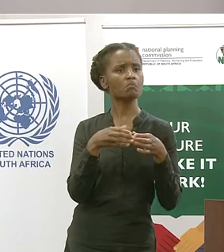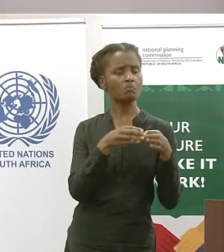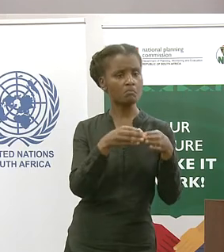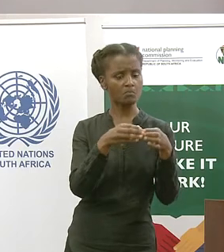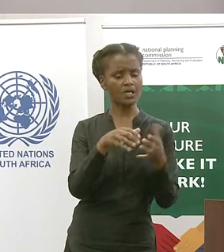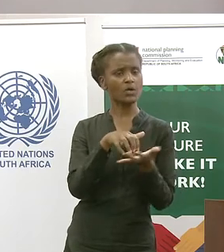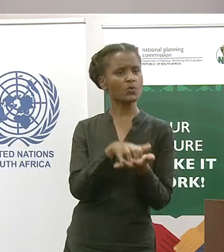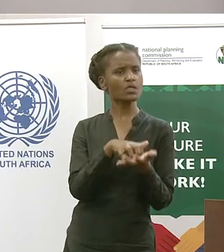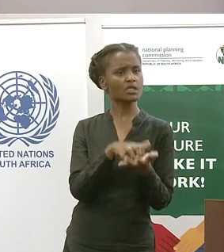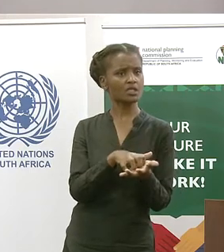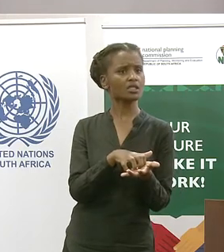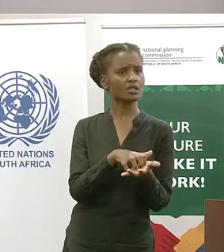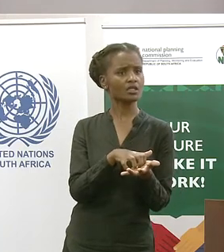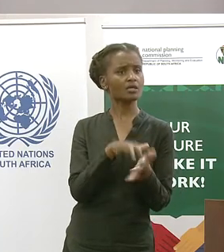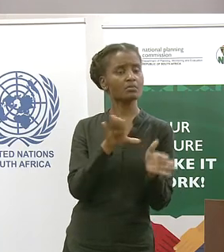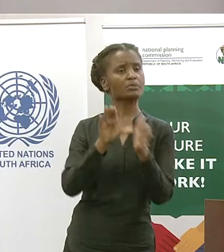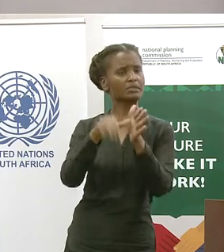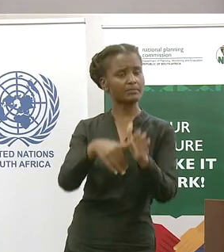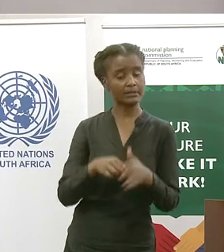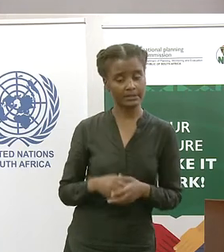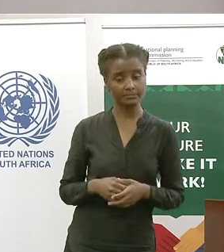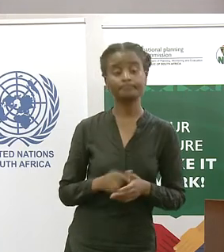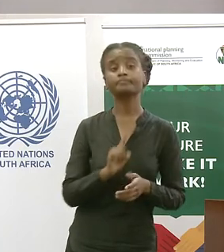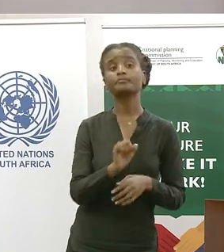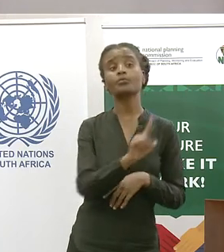kombutho abantu abadisabled. My question is,